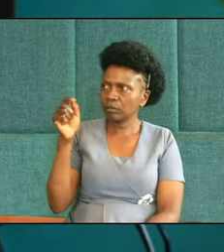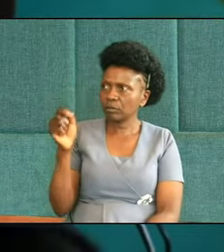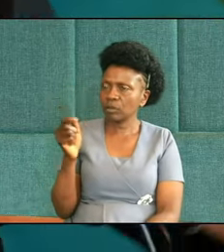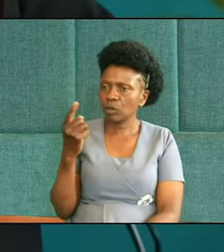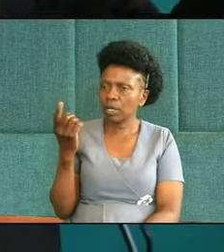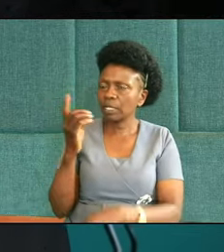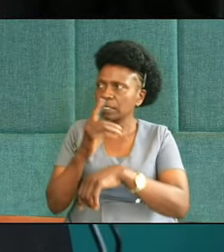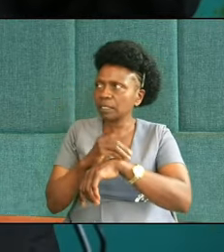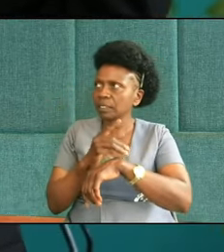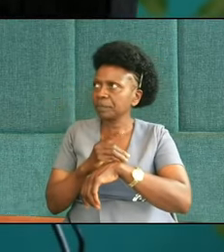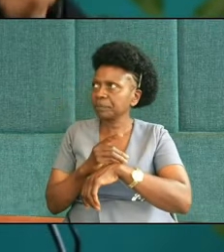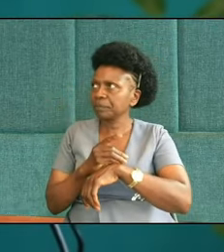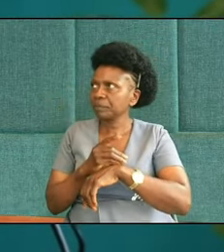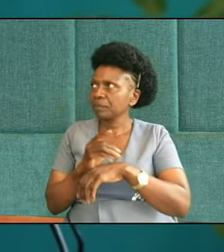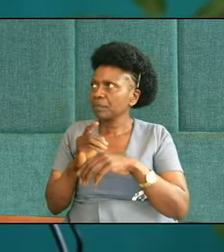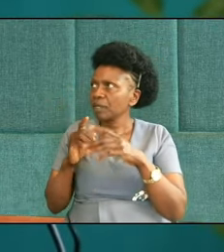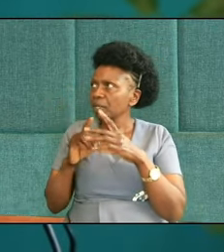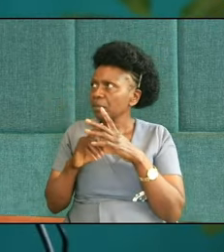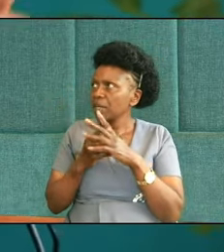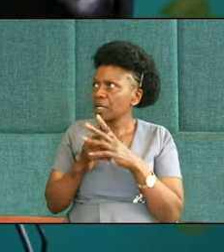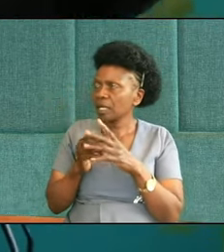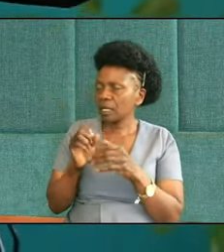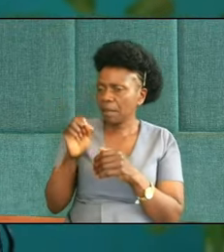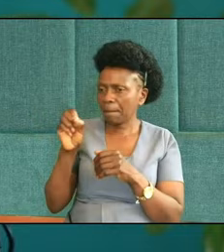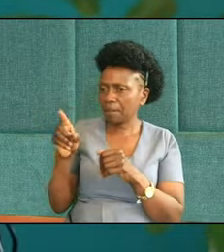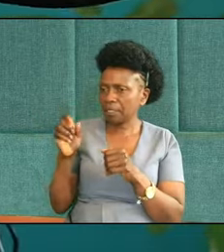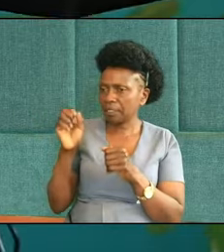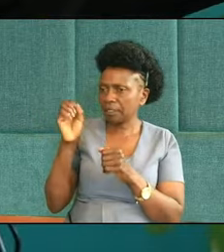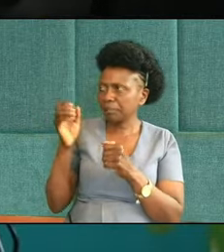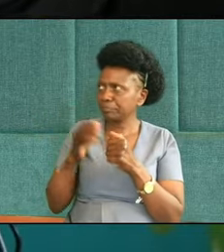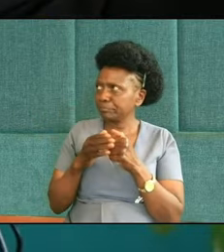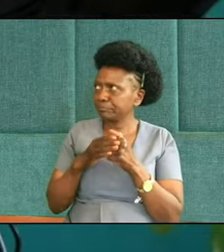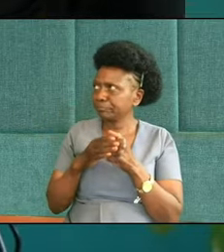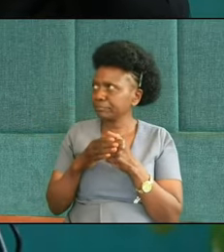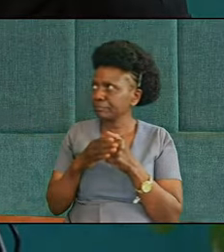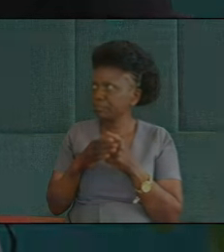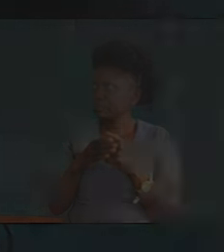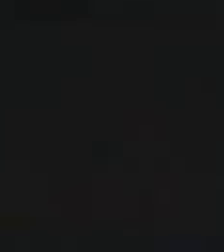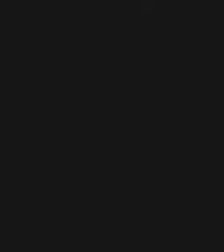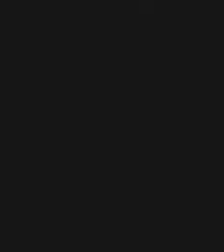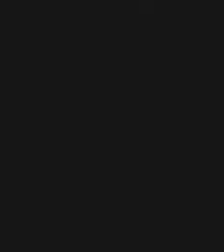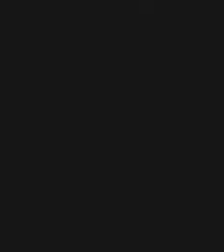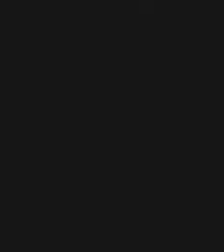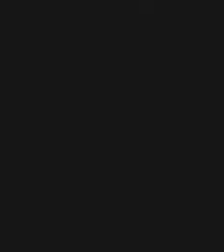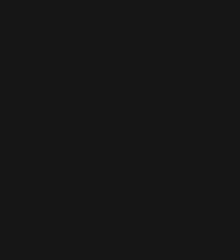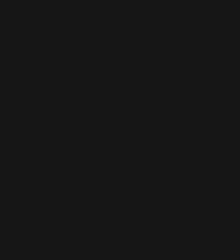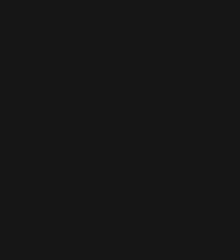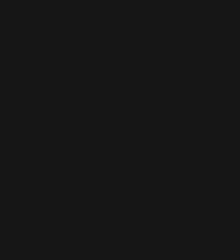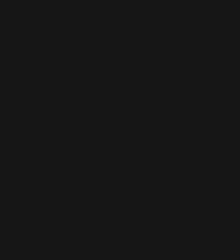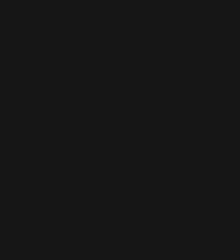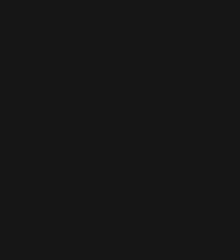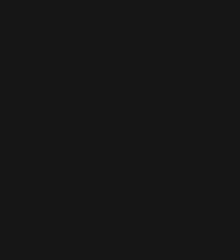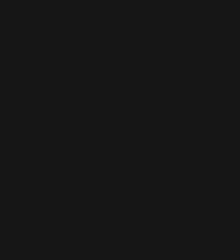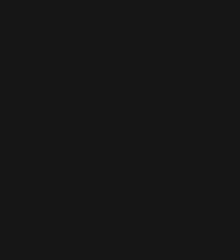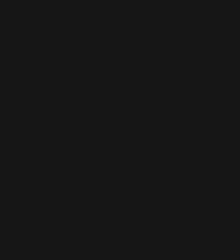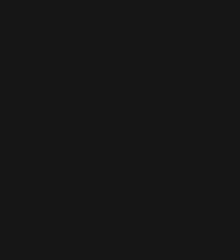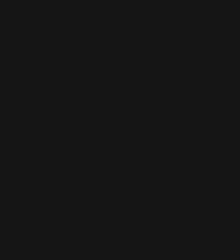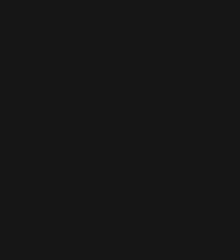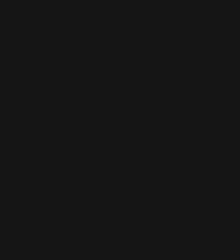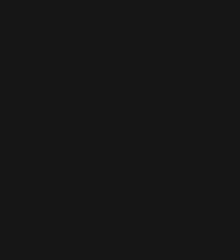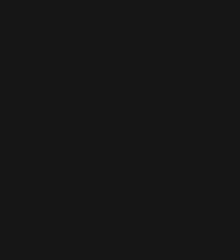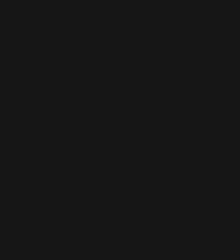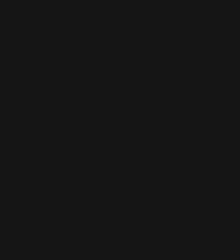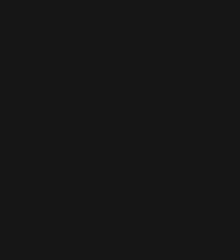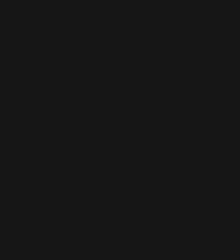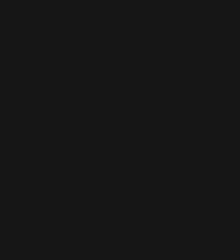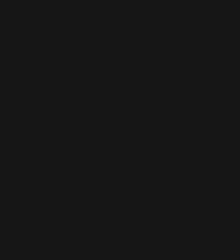one day I wrote to him, Highcliff, beginning on September 1, Linda and I, together with many others in the United States, embarked on a special emphasis on prayer, during